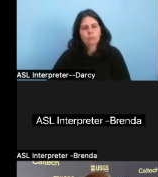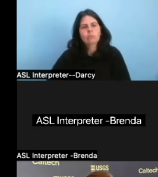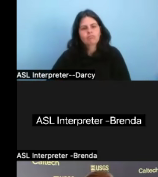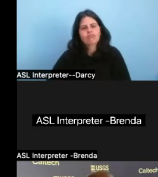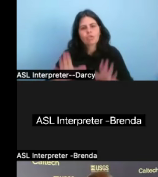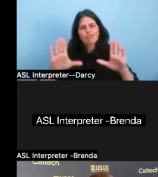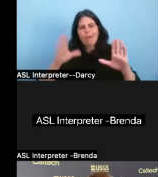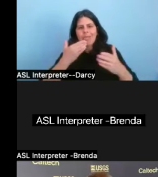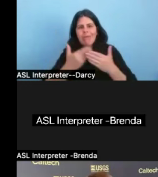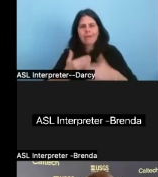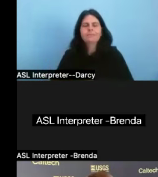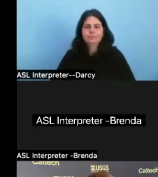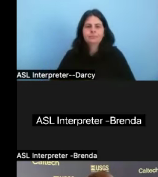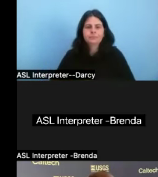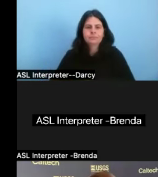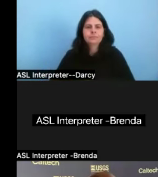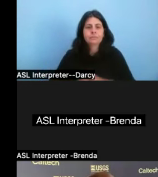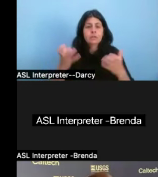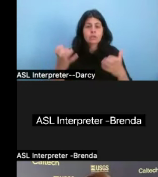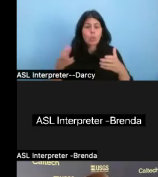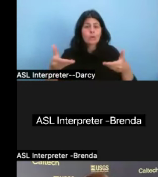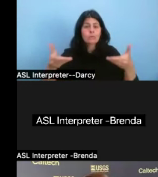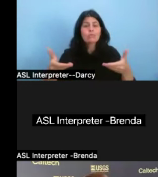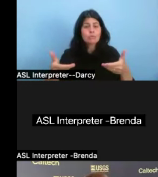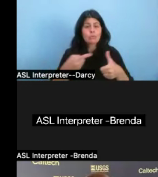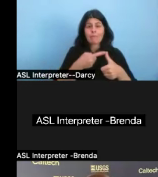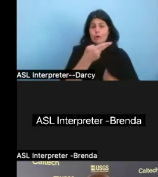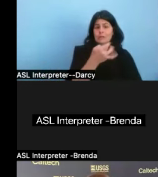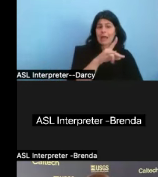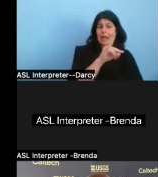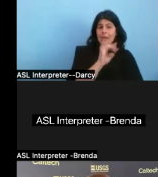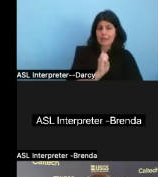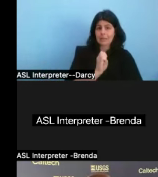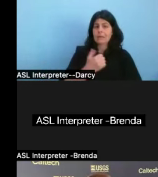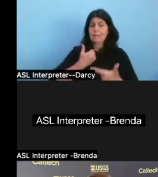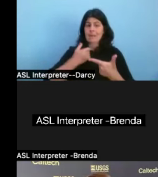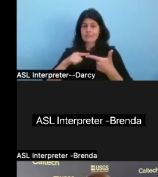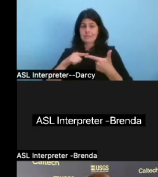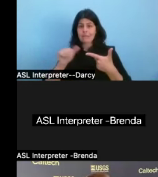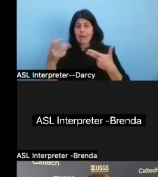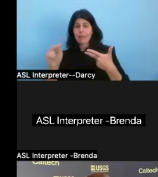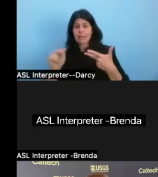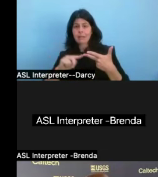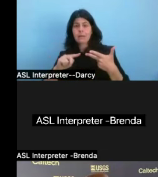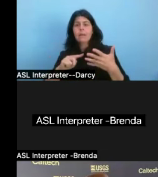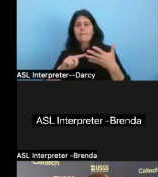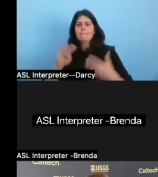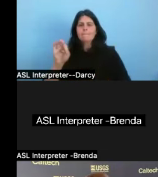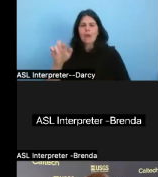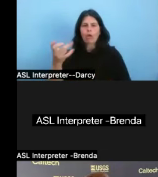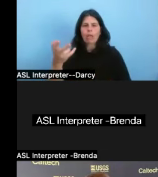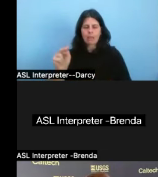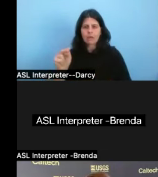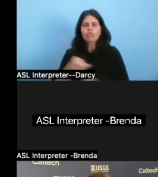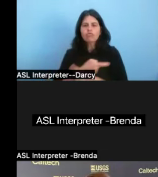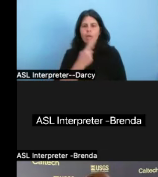Great, thank you. So I want to introduce, besides Heidi and myself and Alan, we have Marilyn Jimenez from Red Cross, Mimi